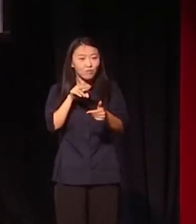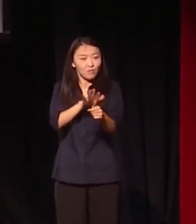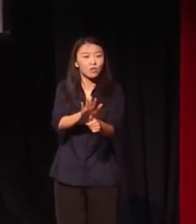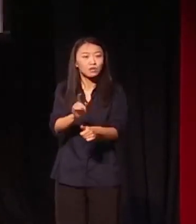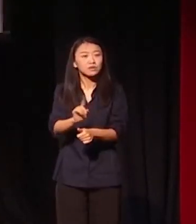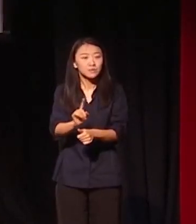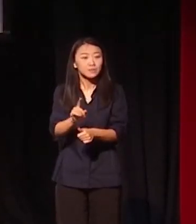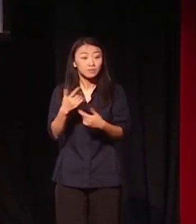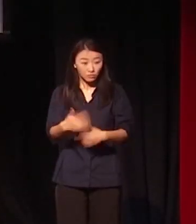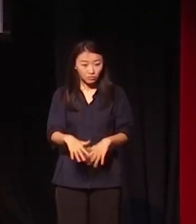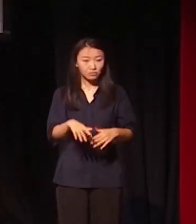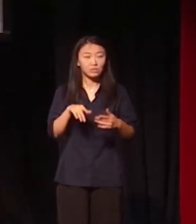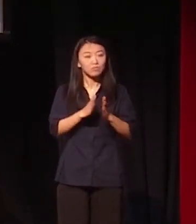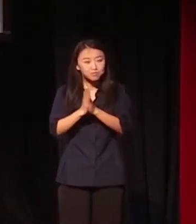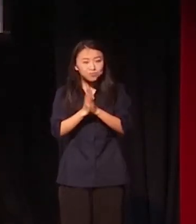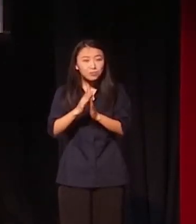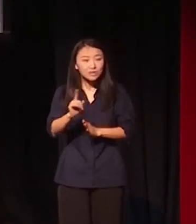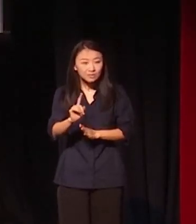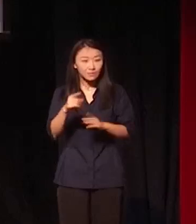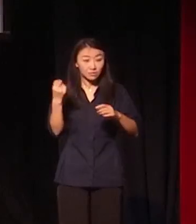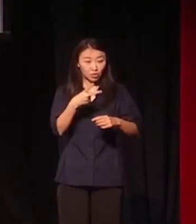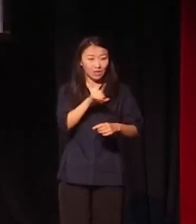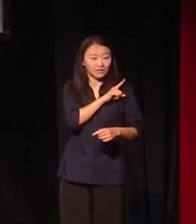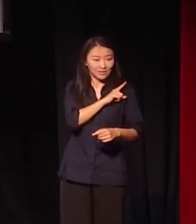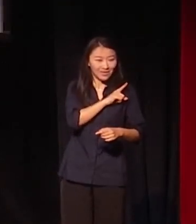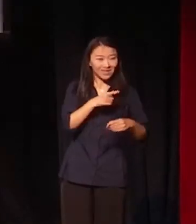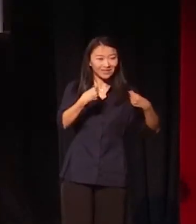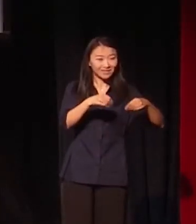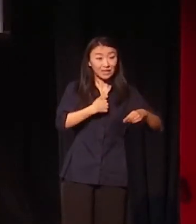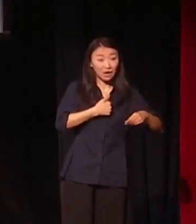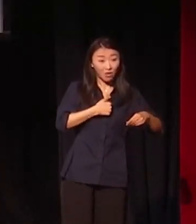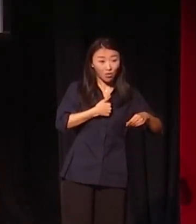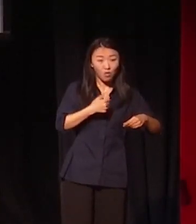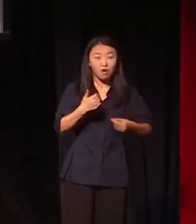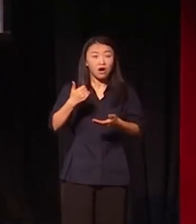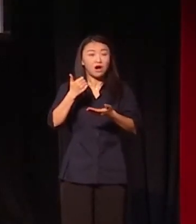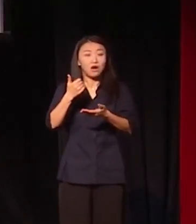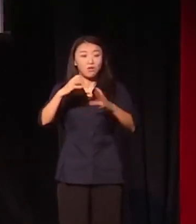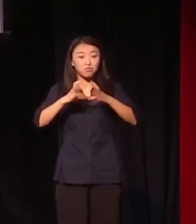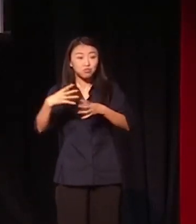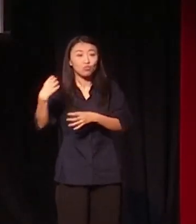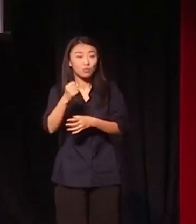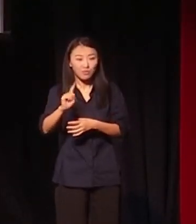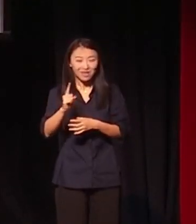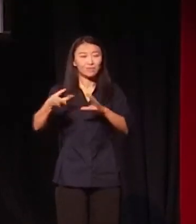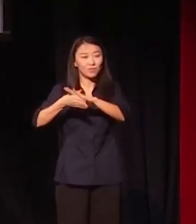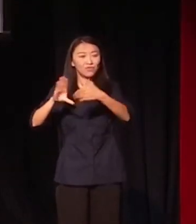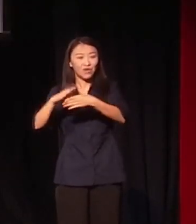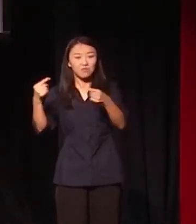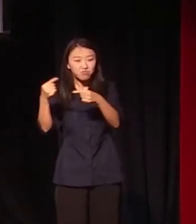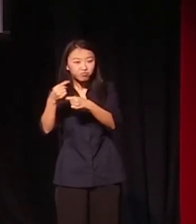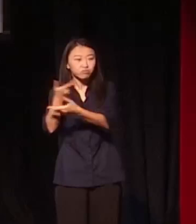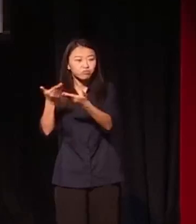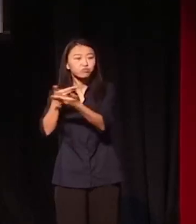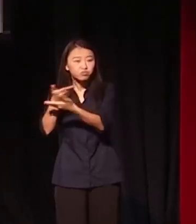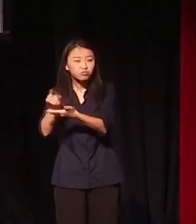that, my title as a professor is Chair of Intercultural Communication, which typically is really about how